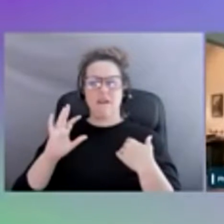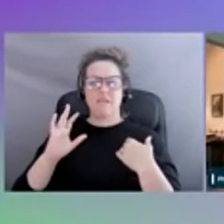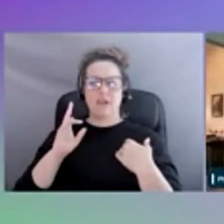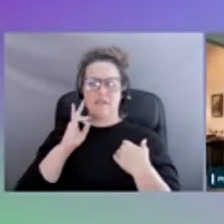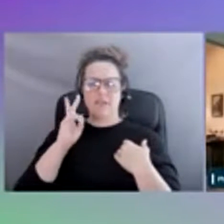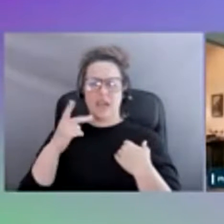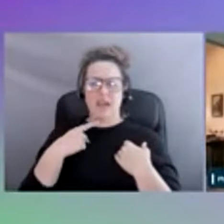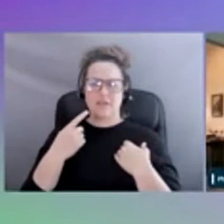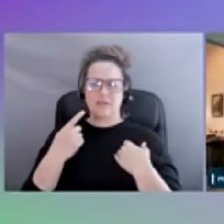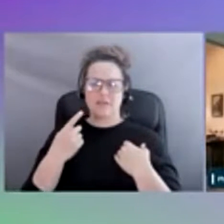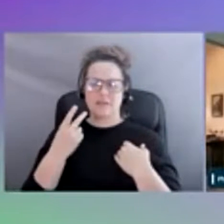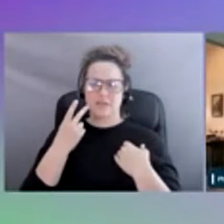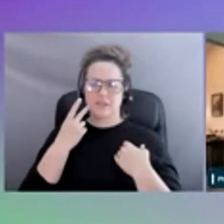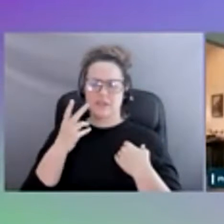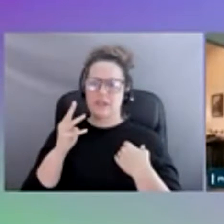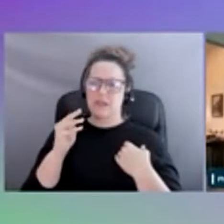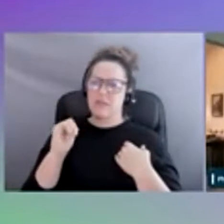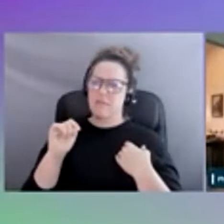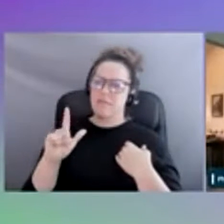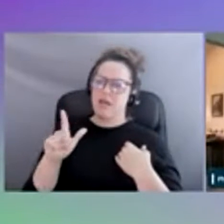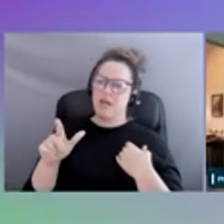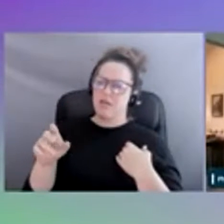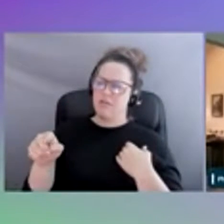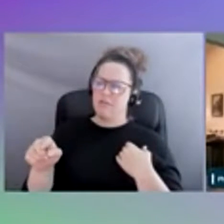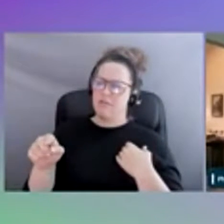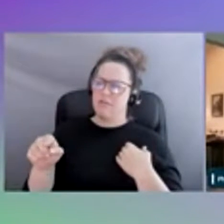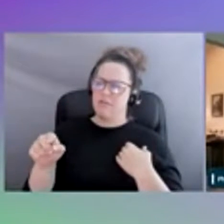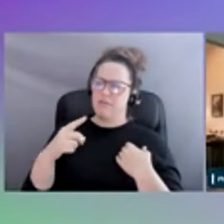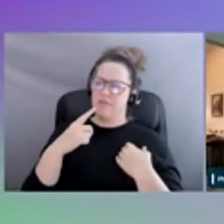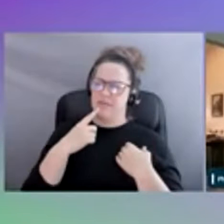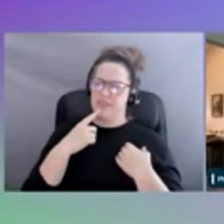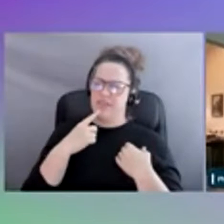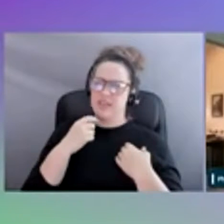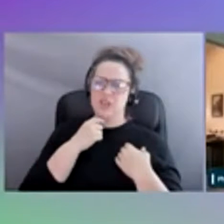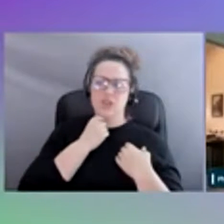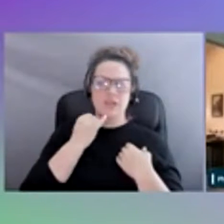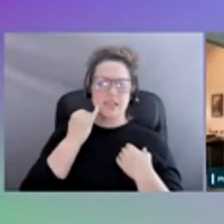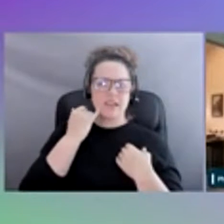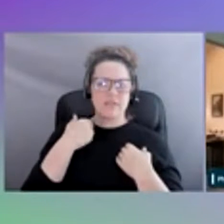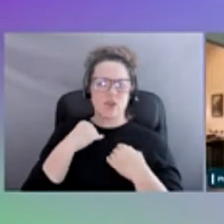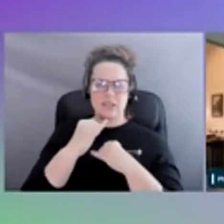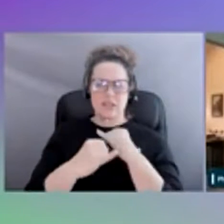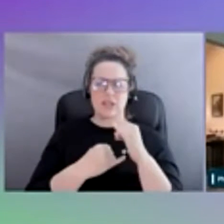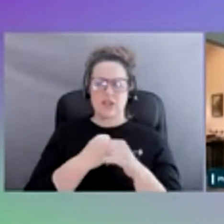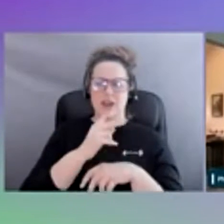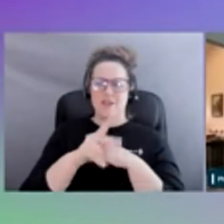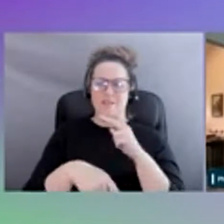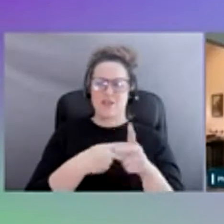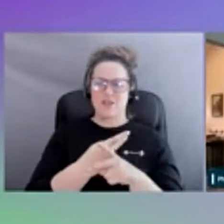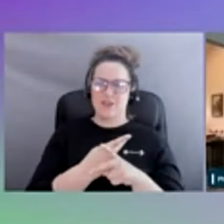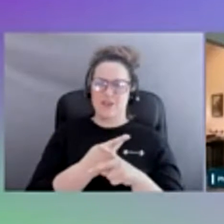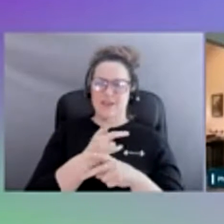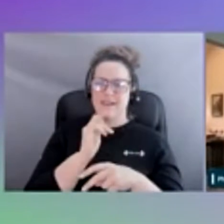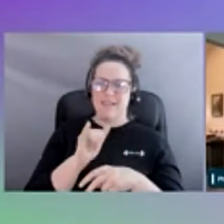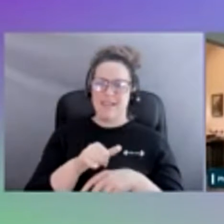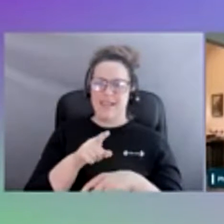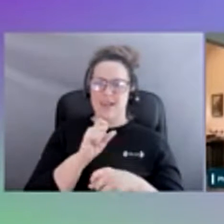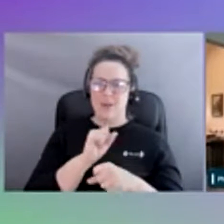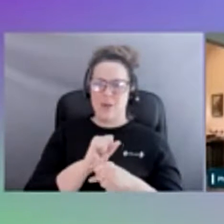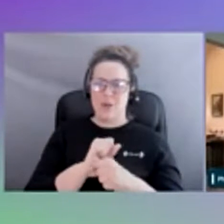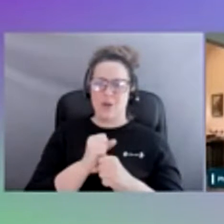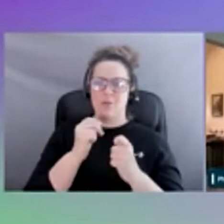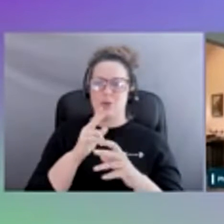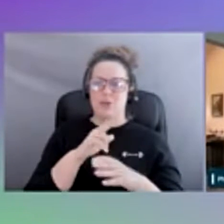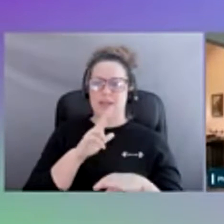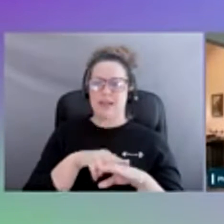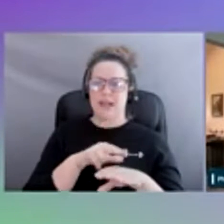seen. Yeah. Mel followed up with, he would be curious if there's an international version of the leaderboard. Working at a multinational